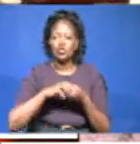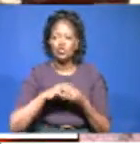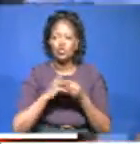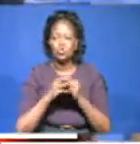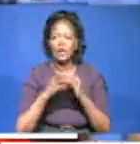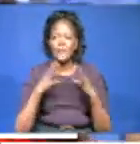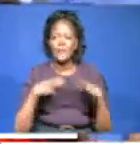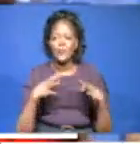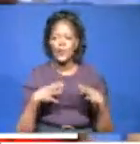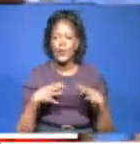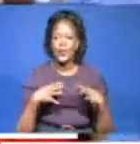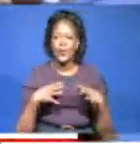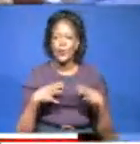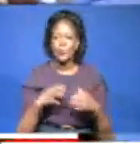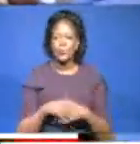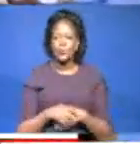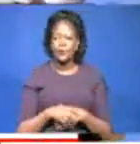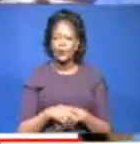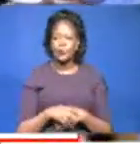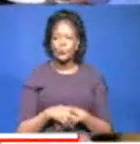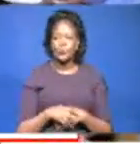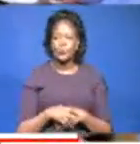beings.